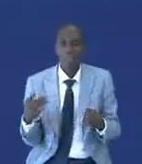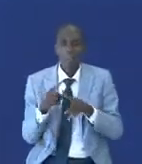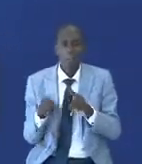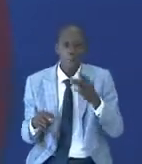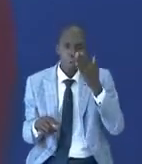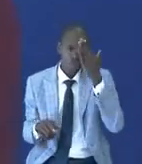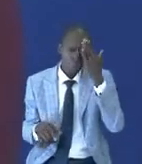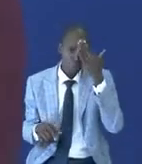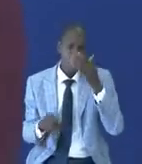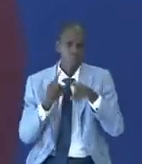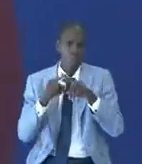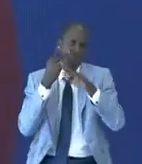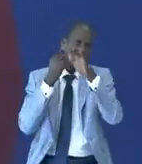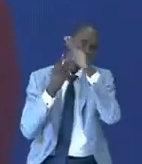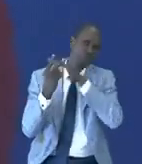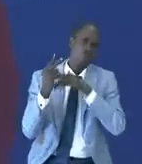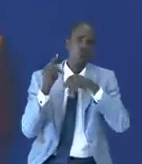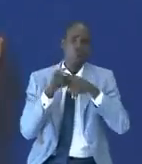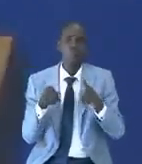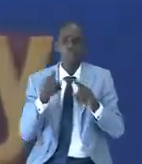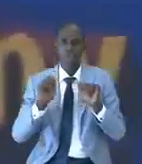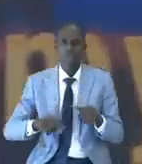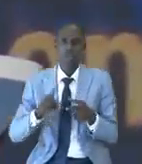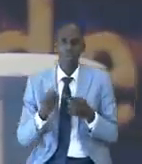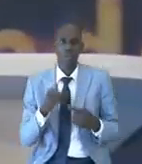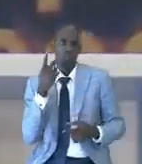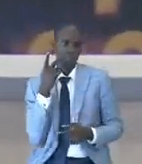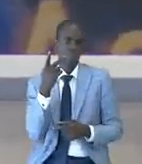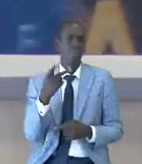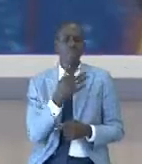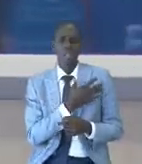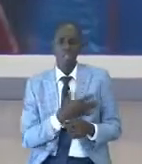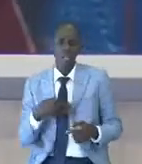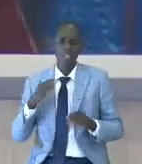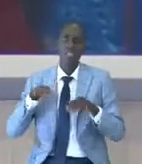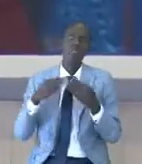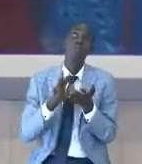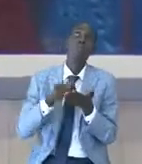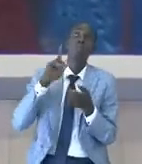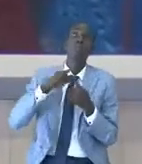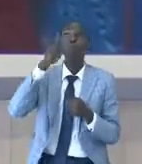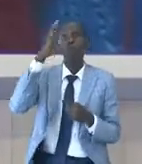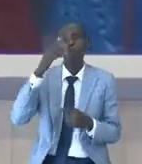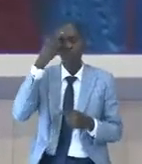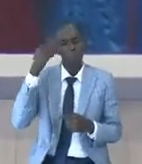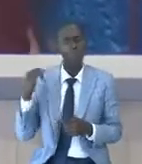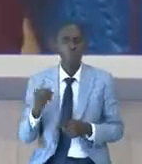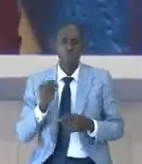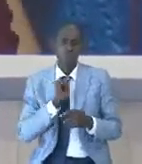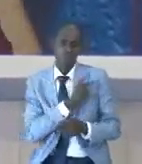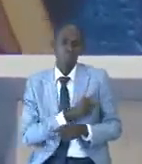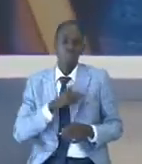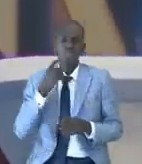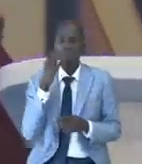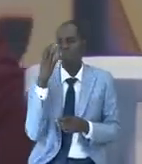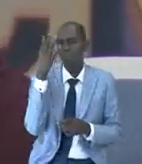want insight. I want to be able to see and glorify God because I appreciate the beauty